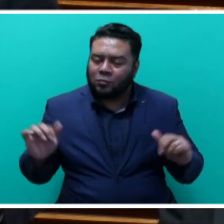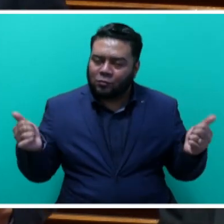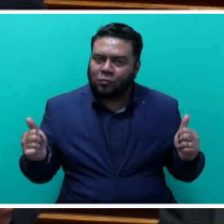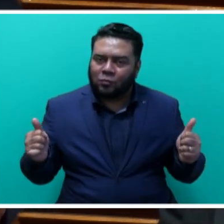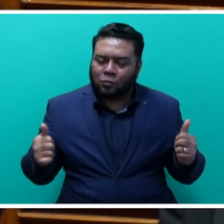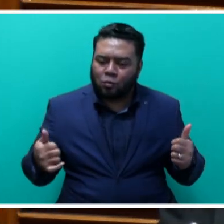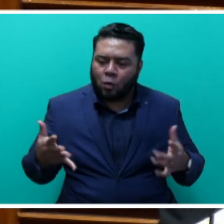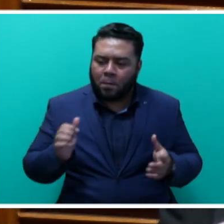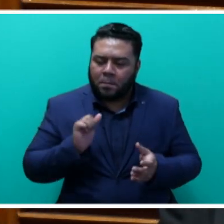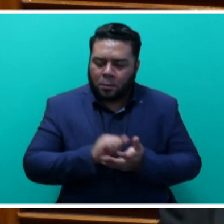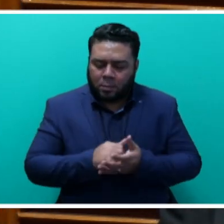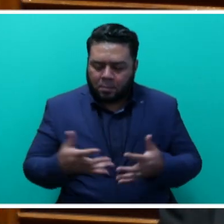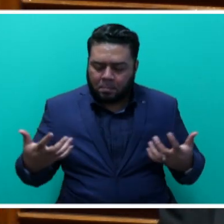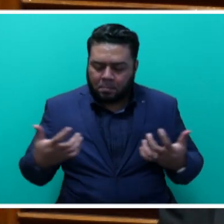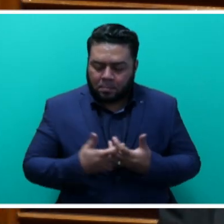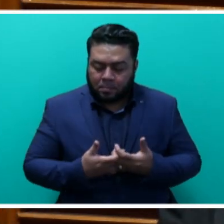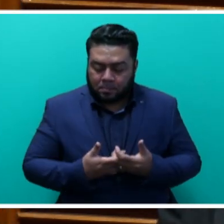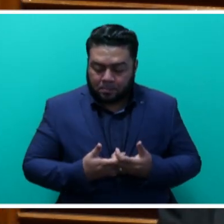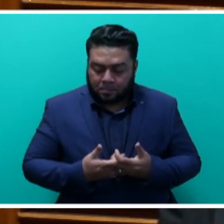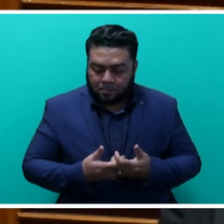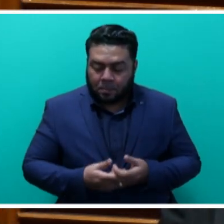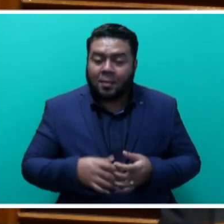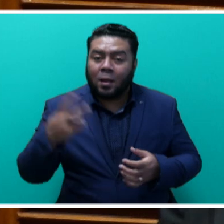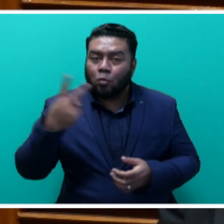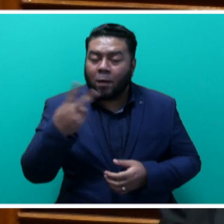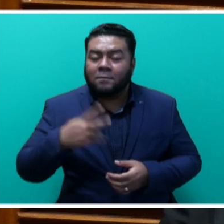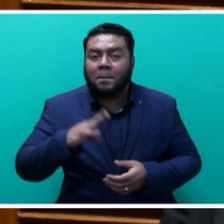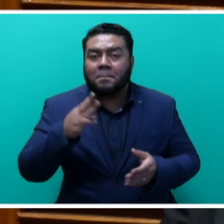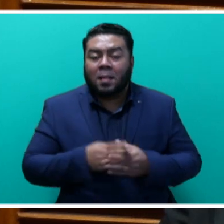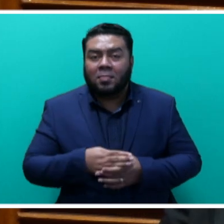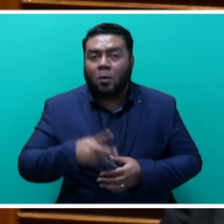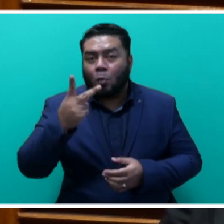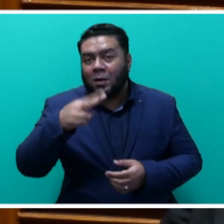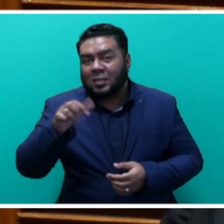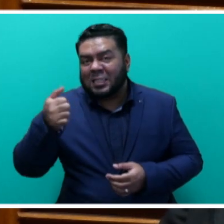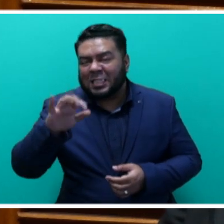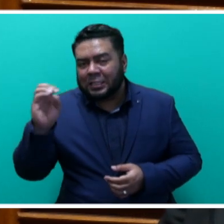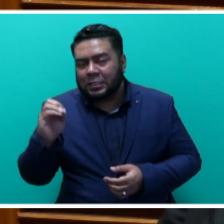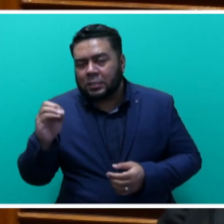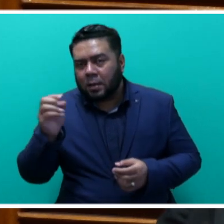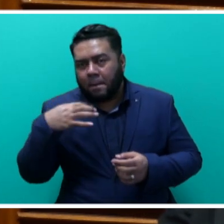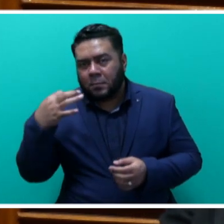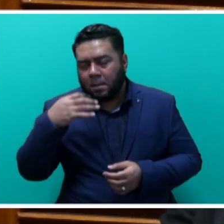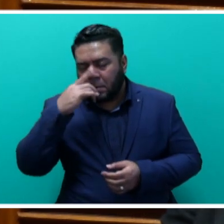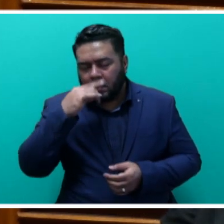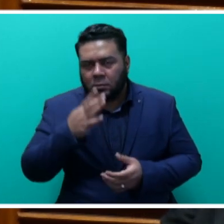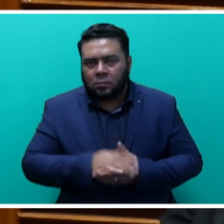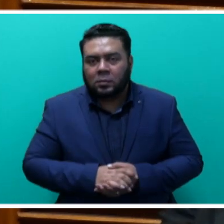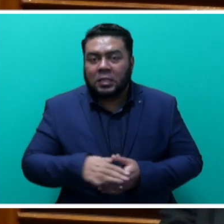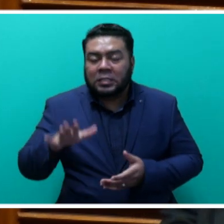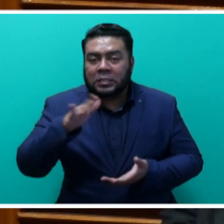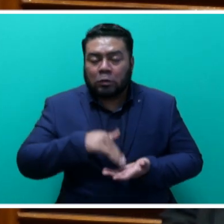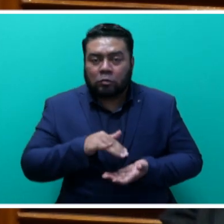retrofitting. Mr. Speaker, in the last 12 months, over 160 applicants have been assisted. These were as follows: Central